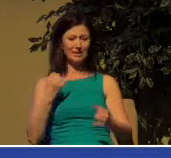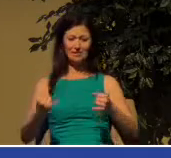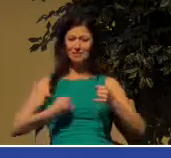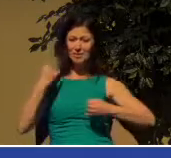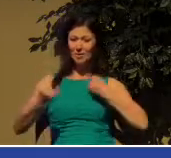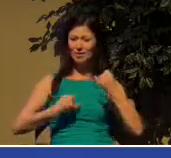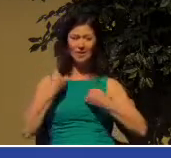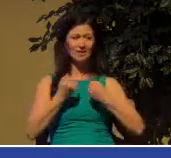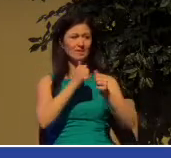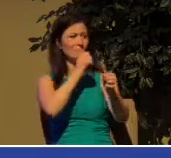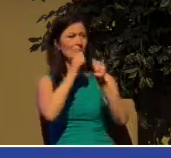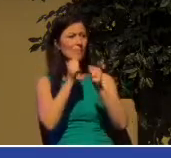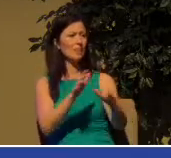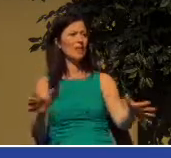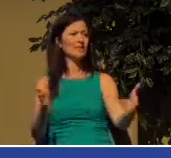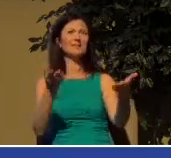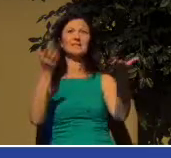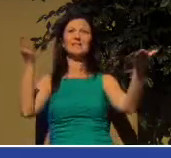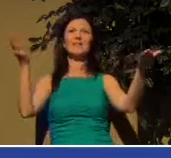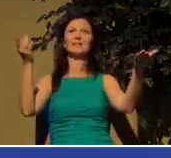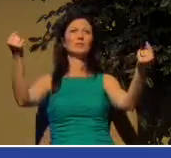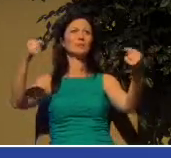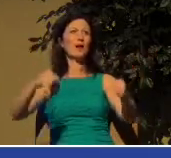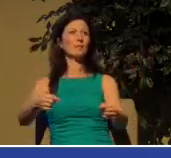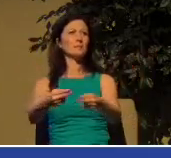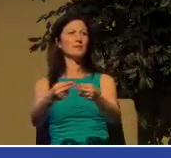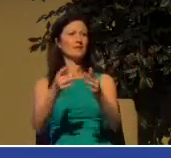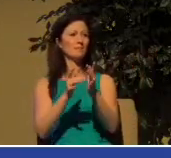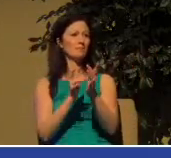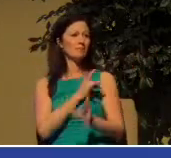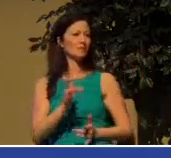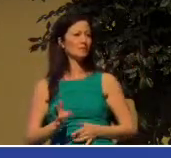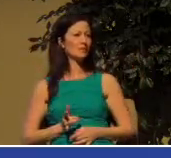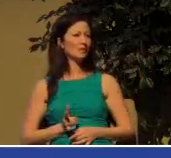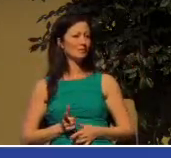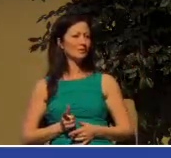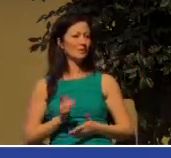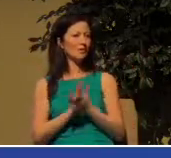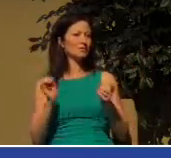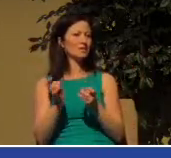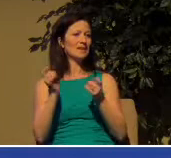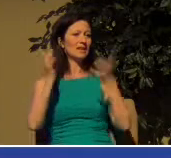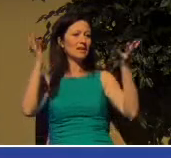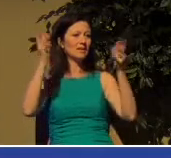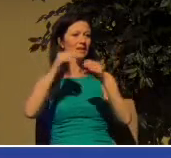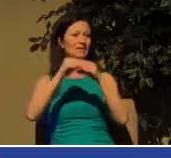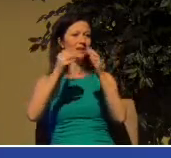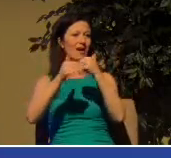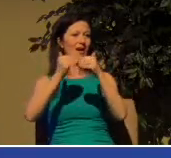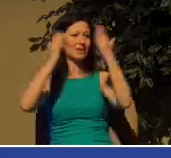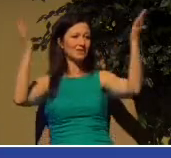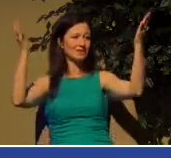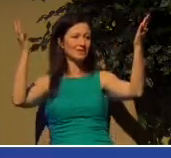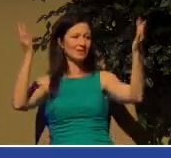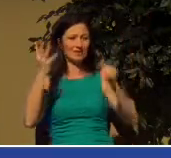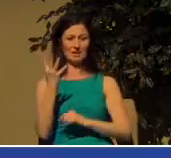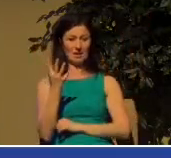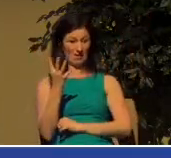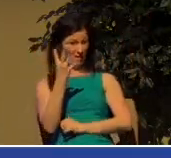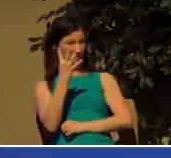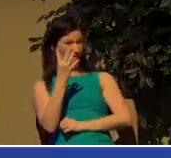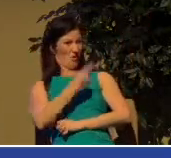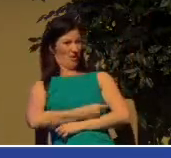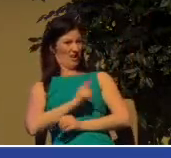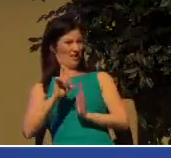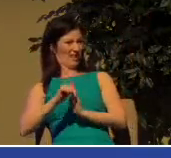who comes in the name of the Lord, Hosanna in the highest." 4 days later